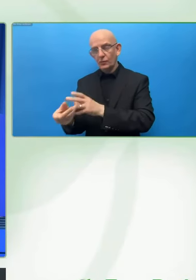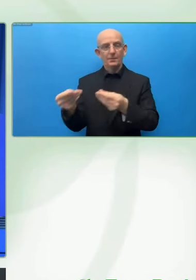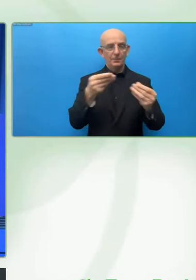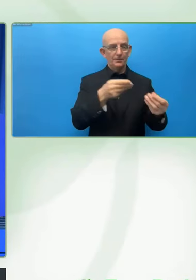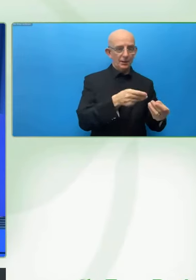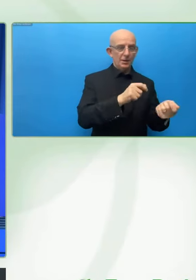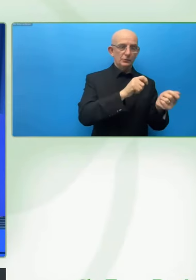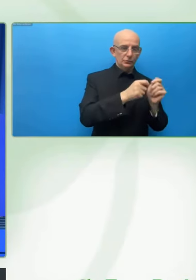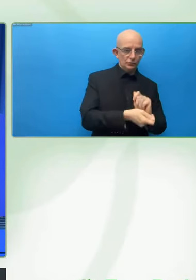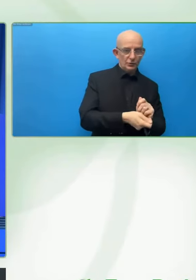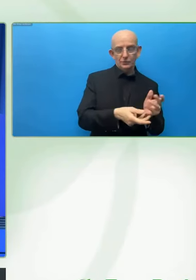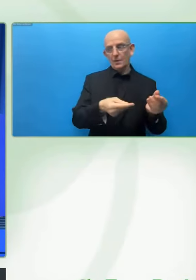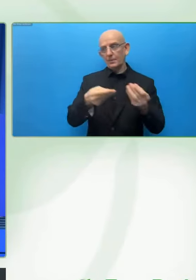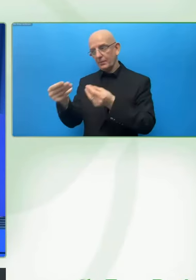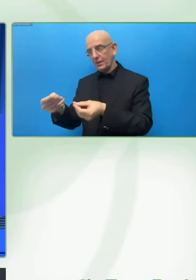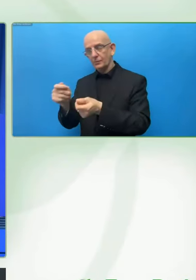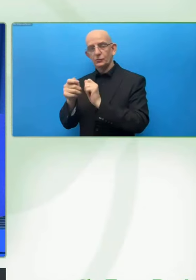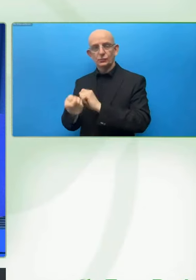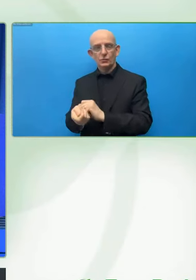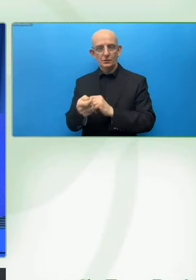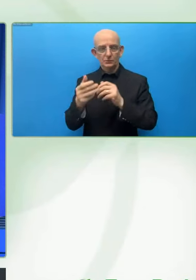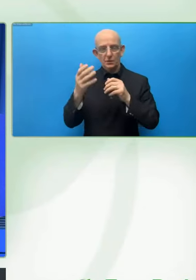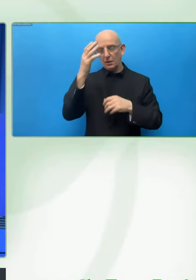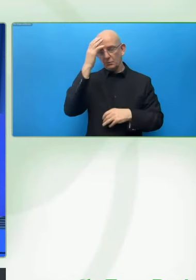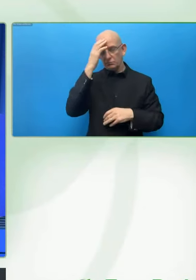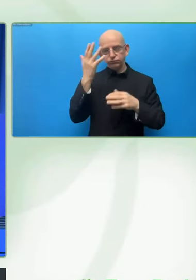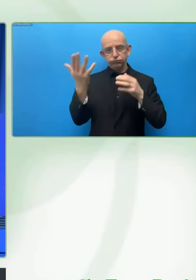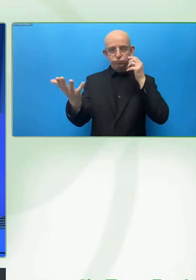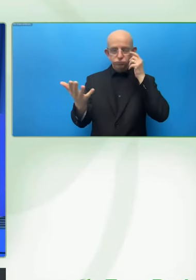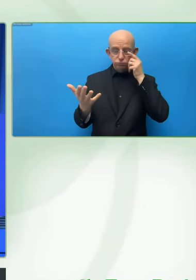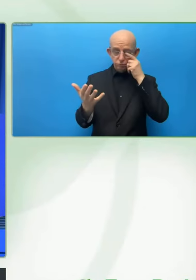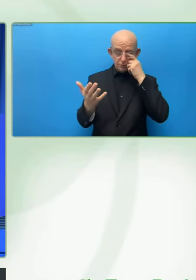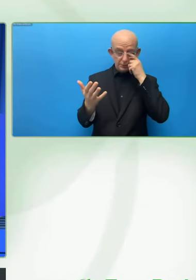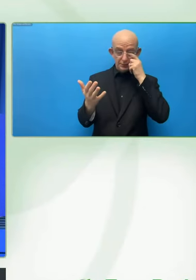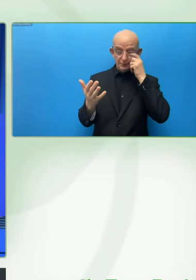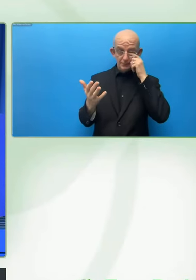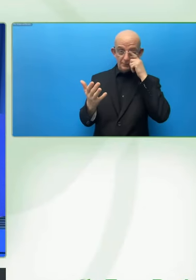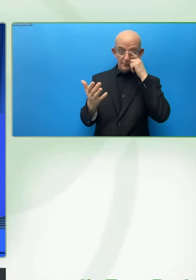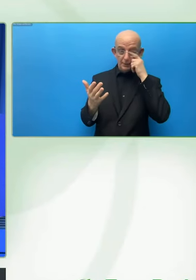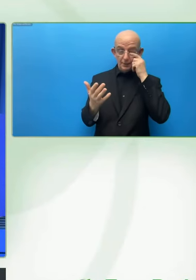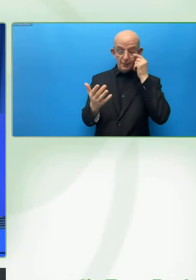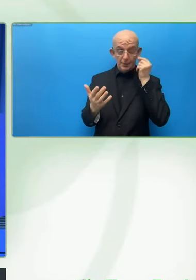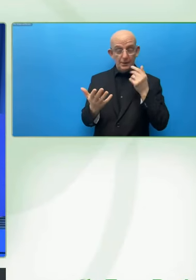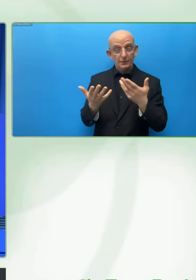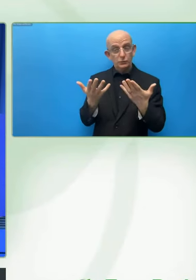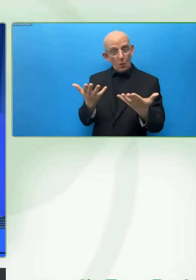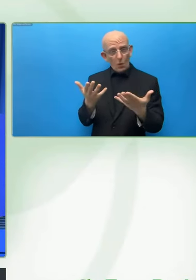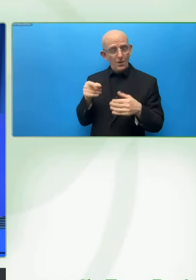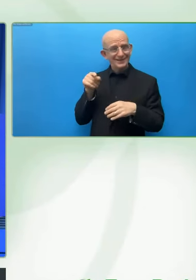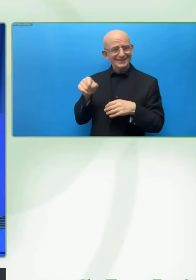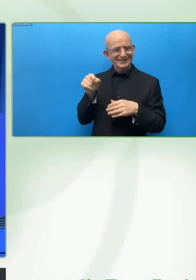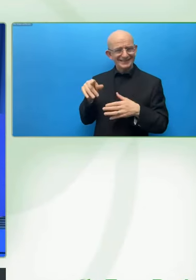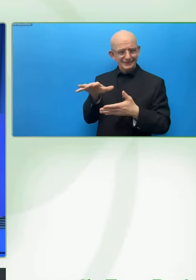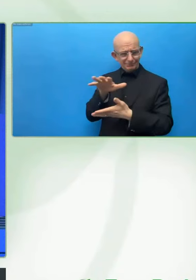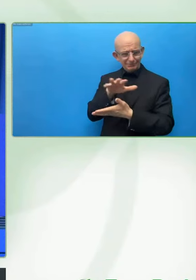comment period of how the public comments versus how the institution comments versus the industry comments,